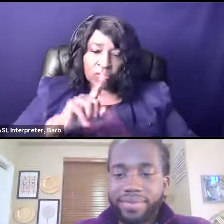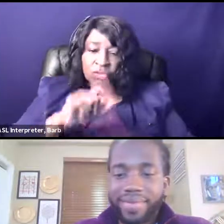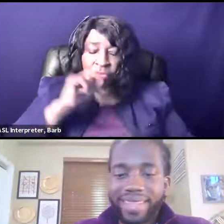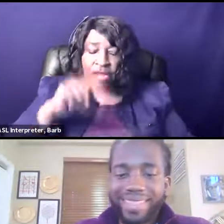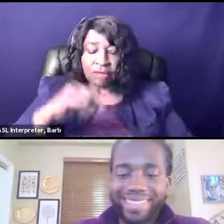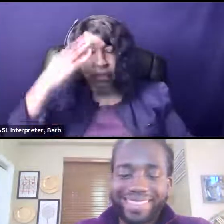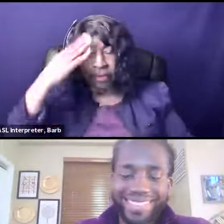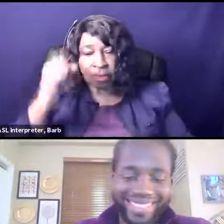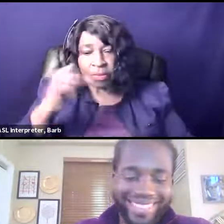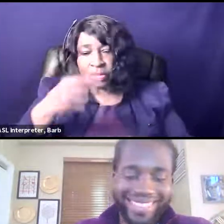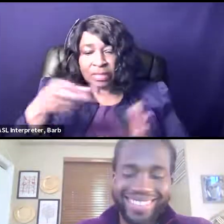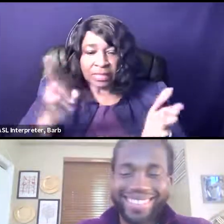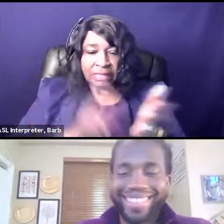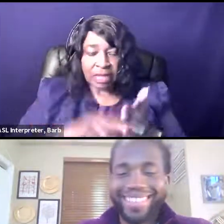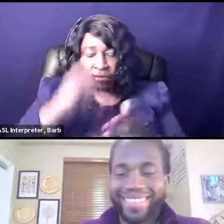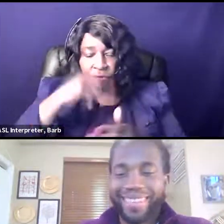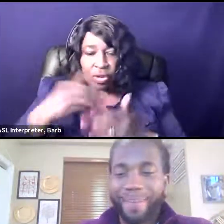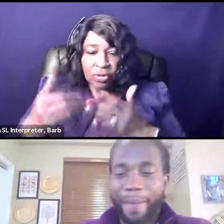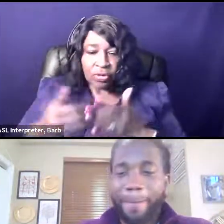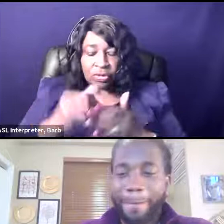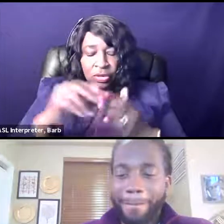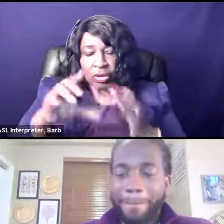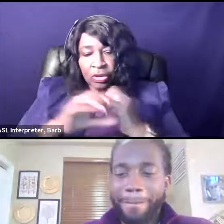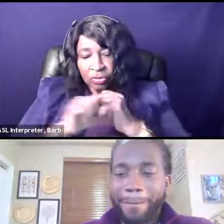if you sign up for our newsletter at